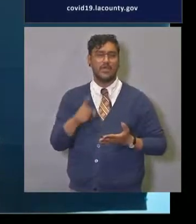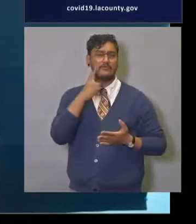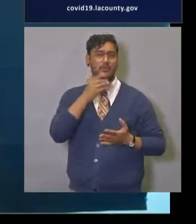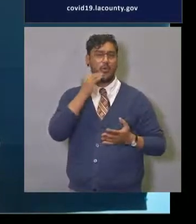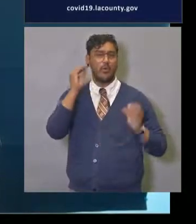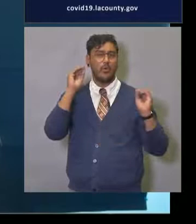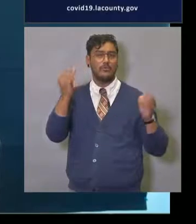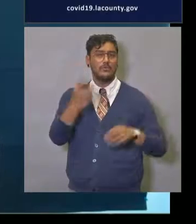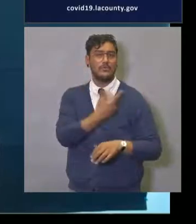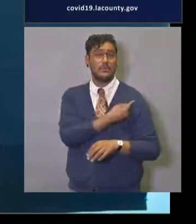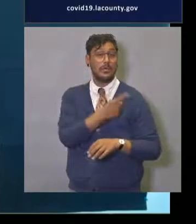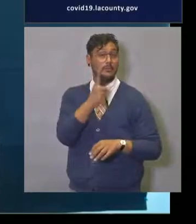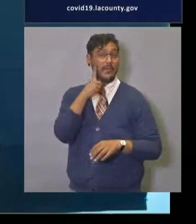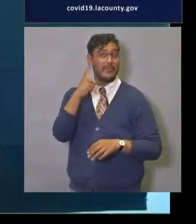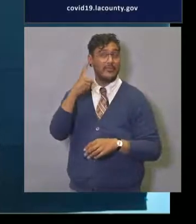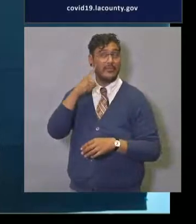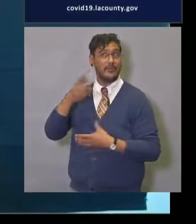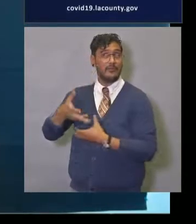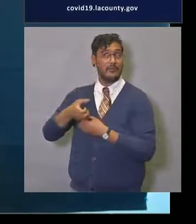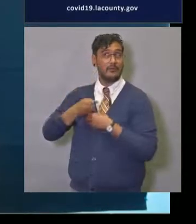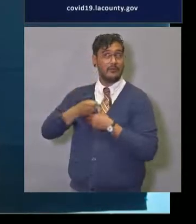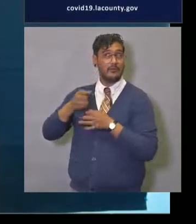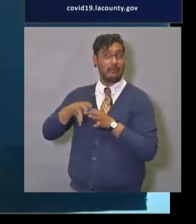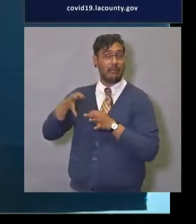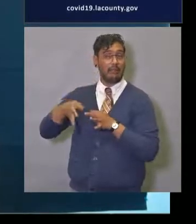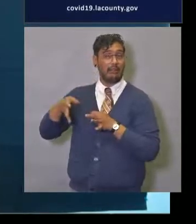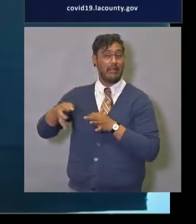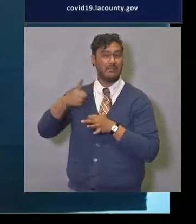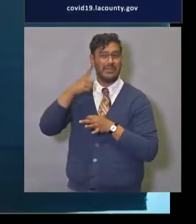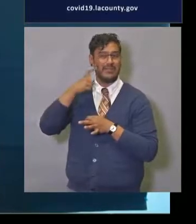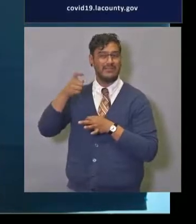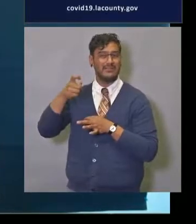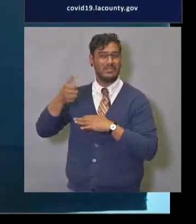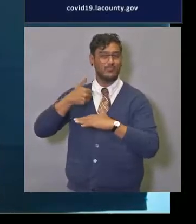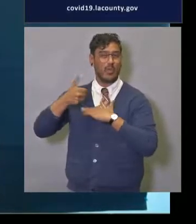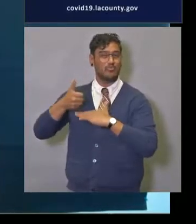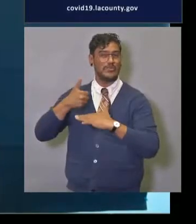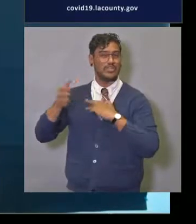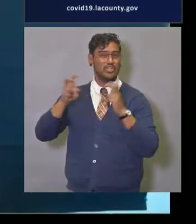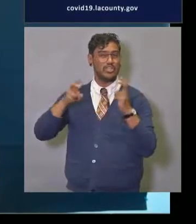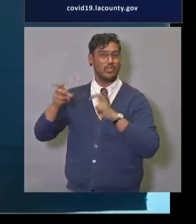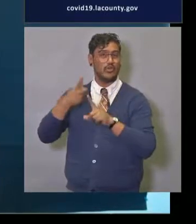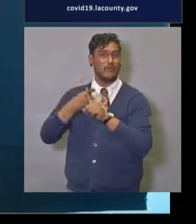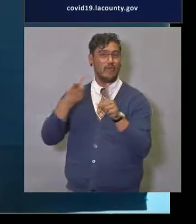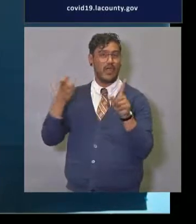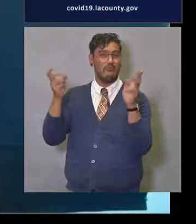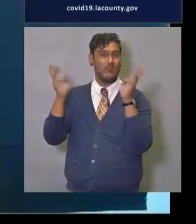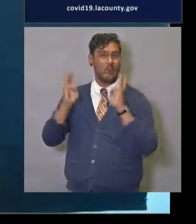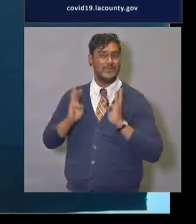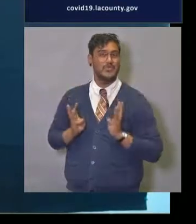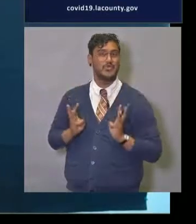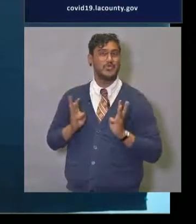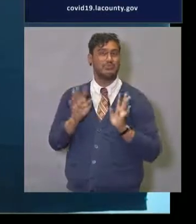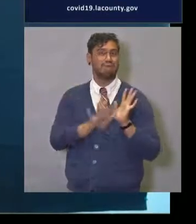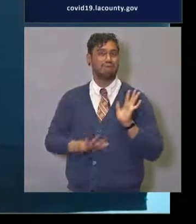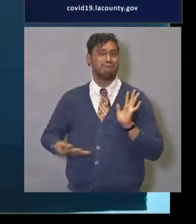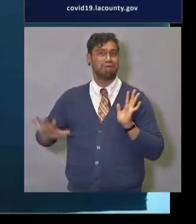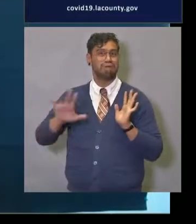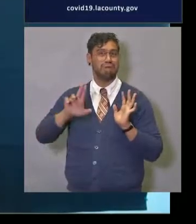homeless. But I believe the shipment was delayed this week because of some of the transportation issues due to the cold weather and across the United